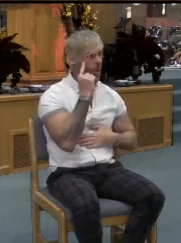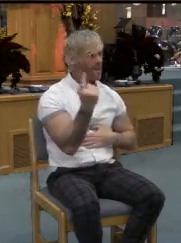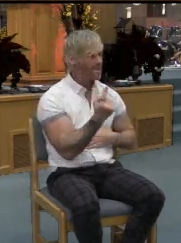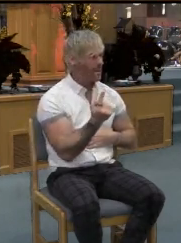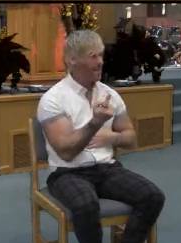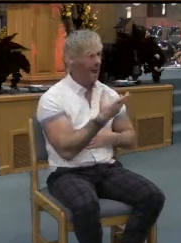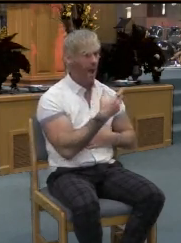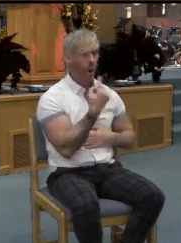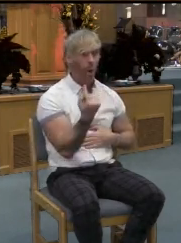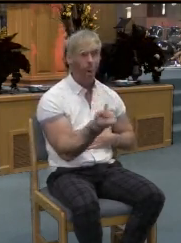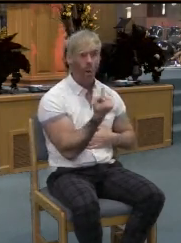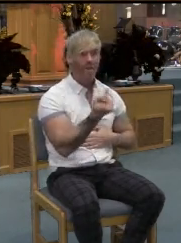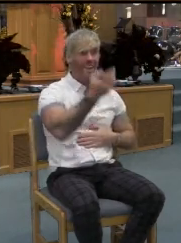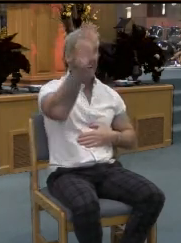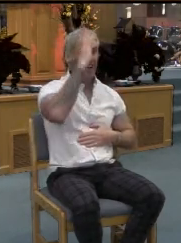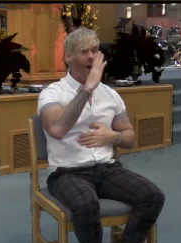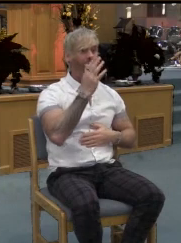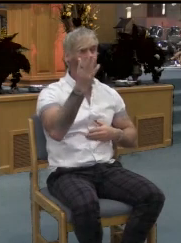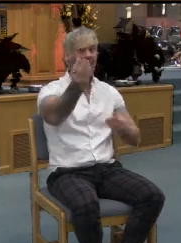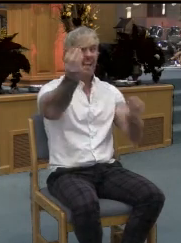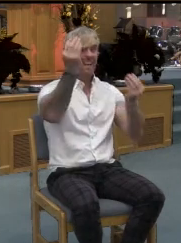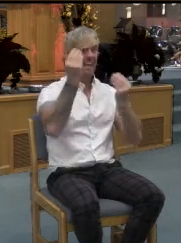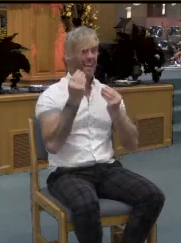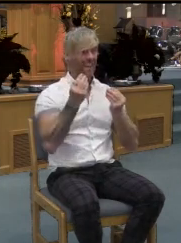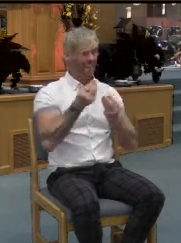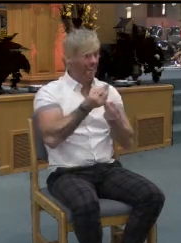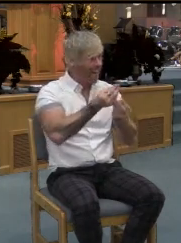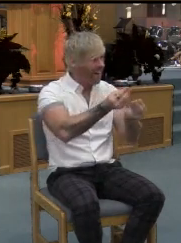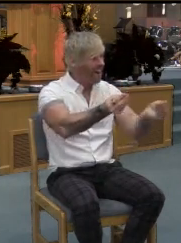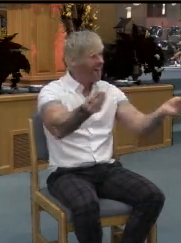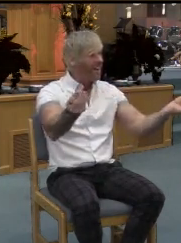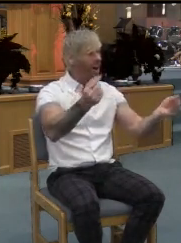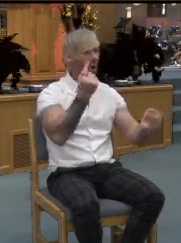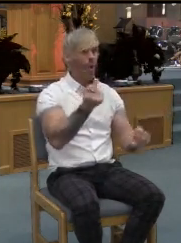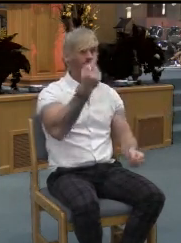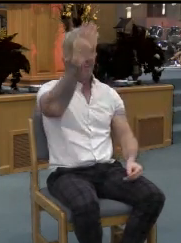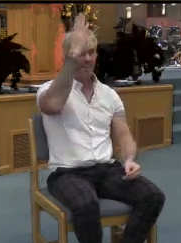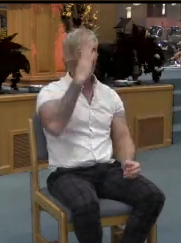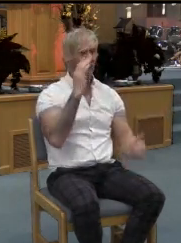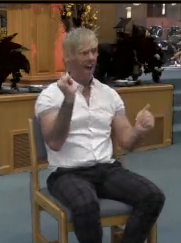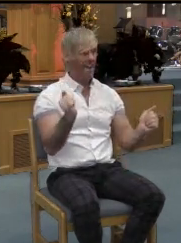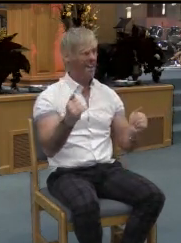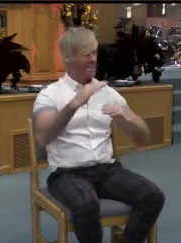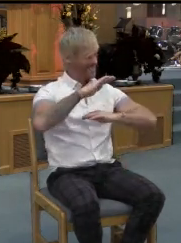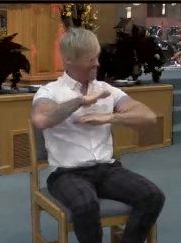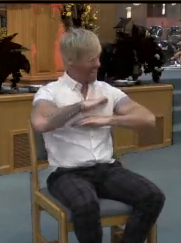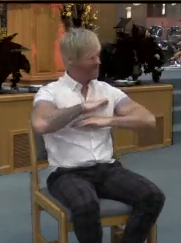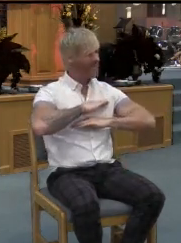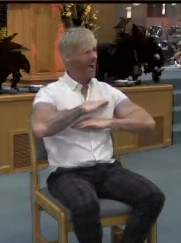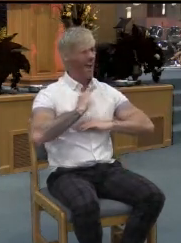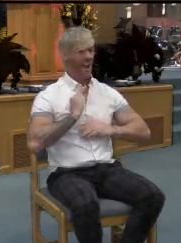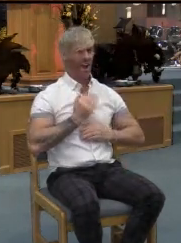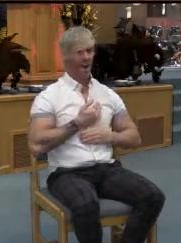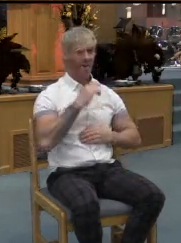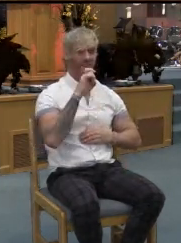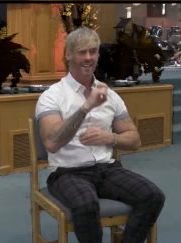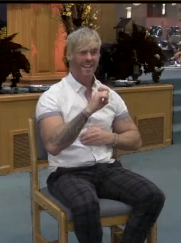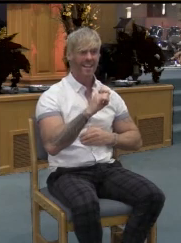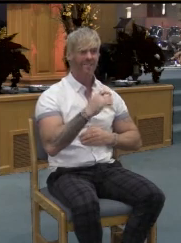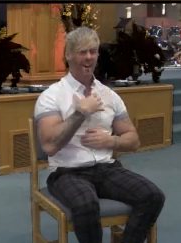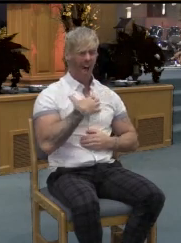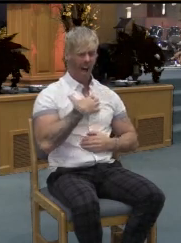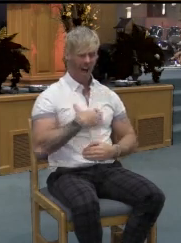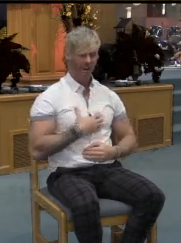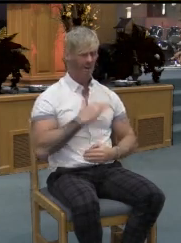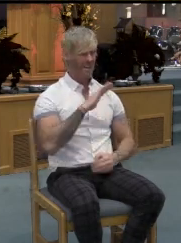only God can fulfill. Only God can satisfy the need of a hungry